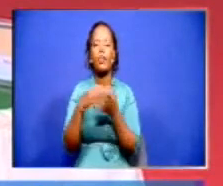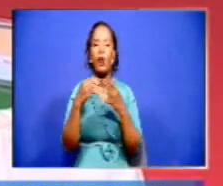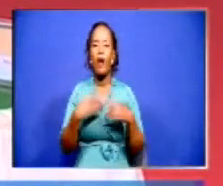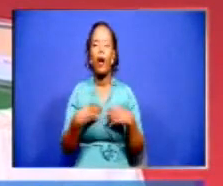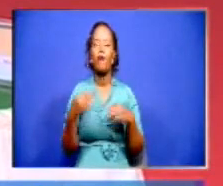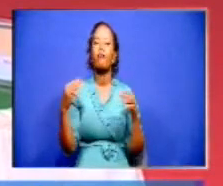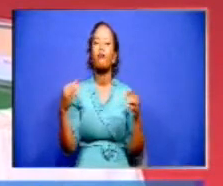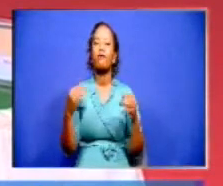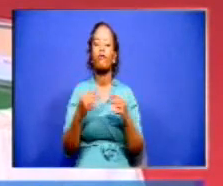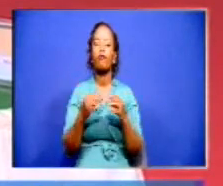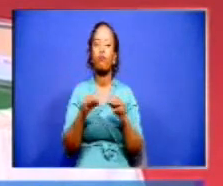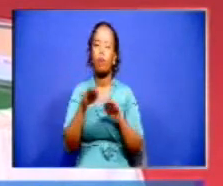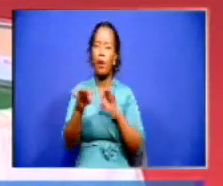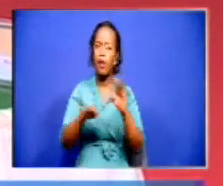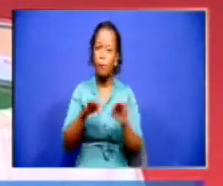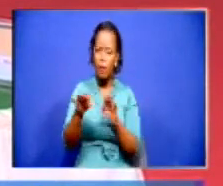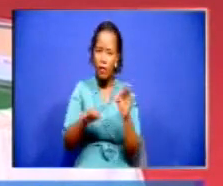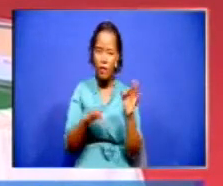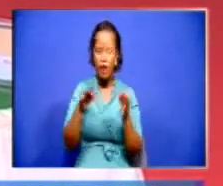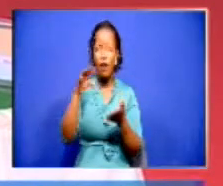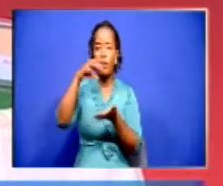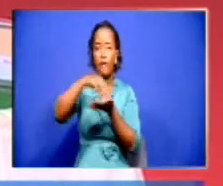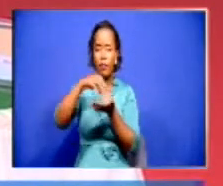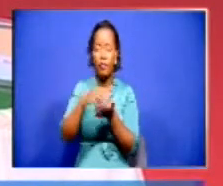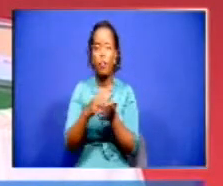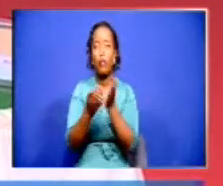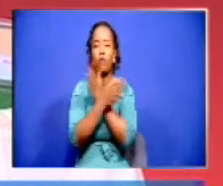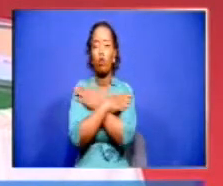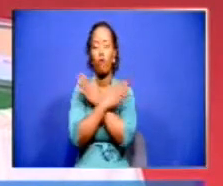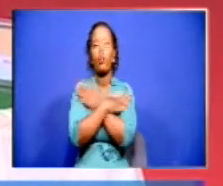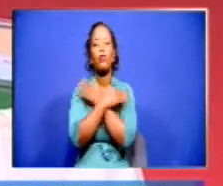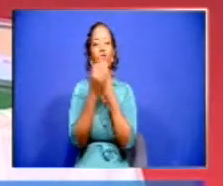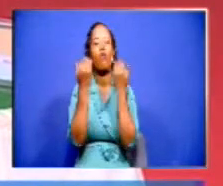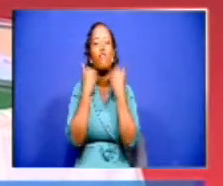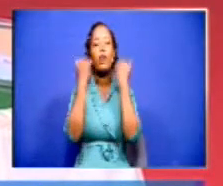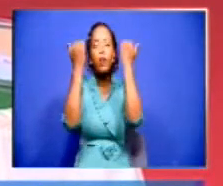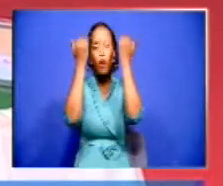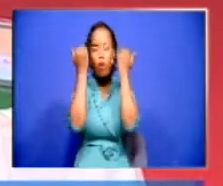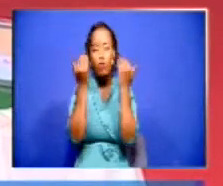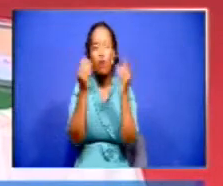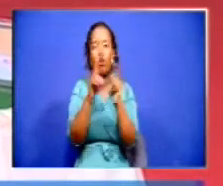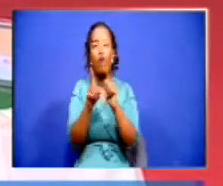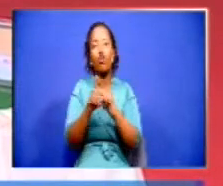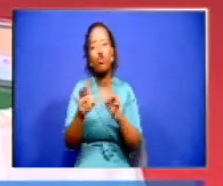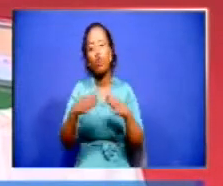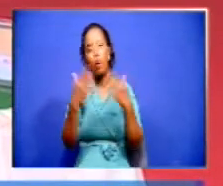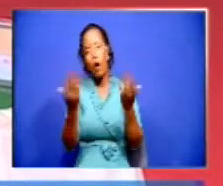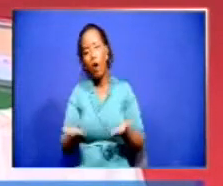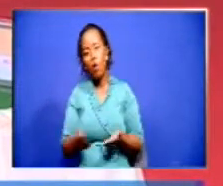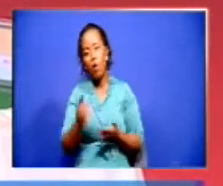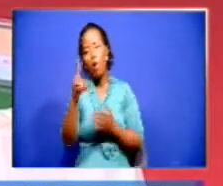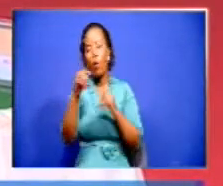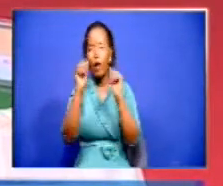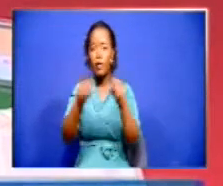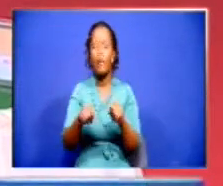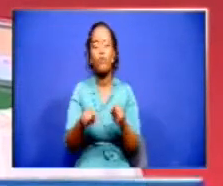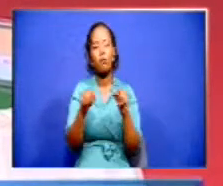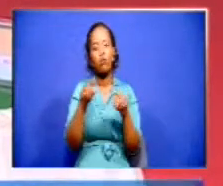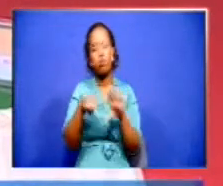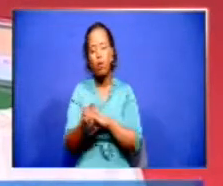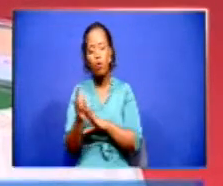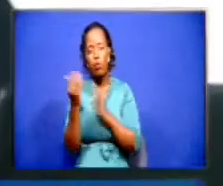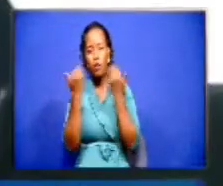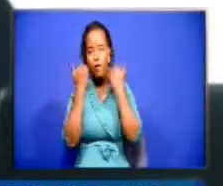defined the status of the amicus curiae and how one is to approach the court.